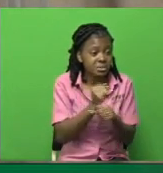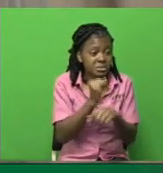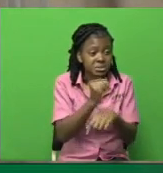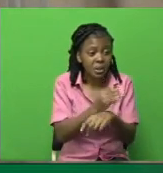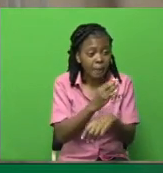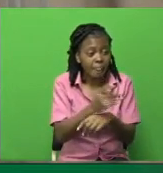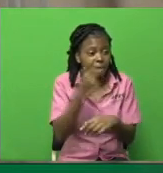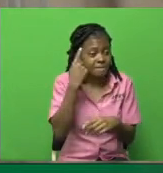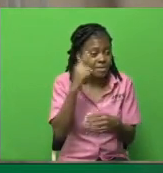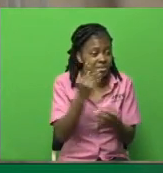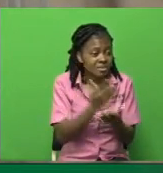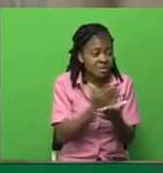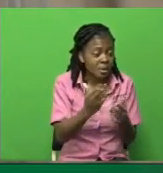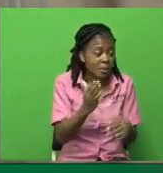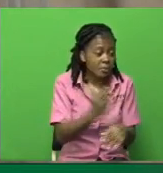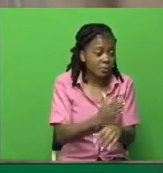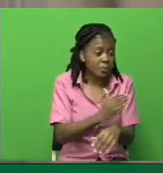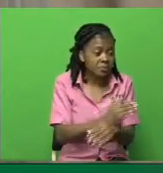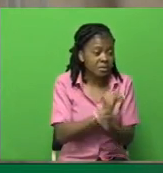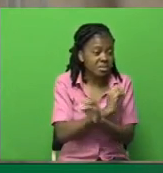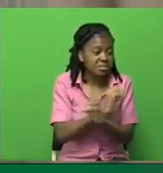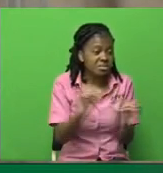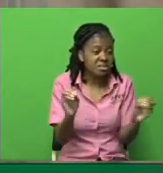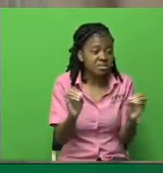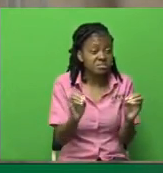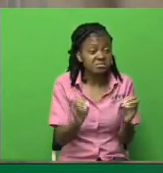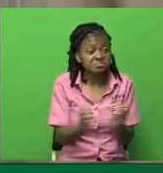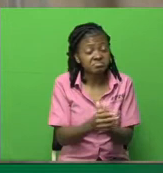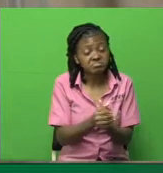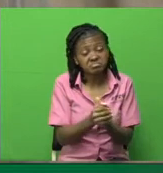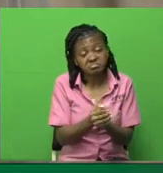across the public service foreign